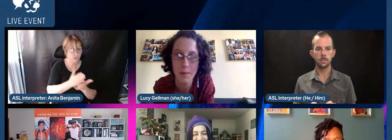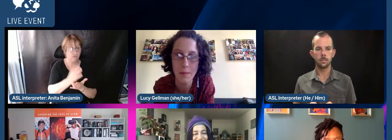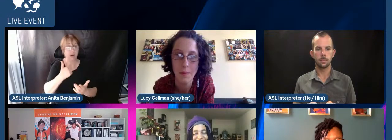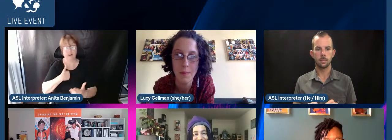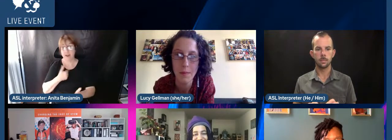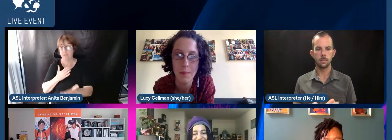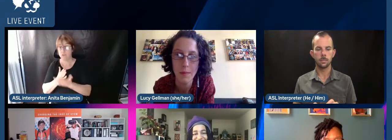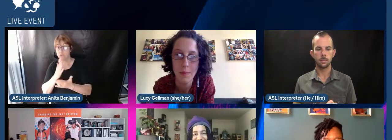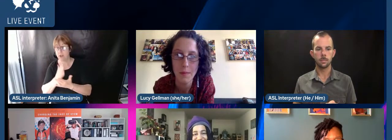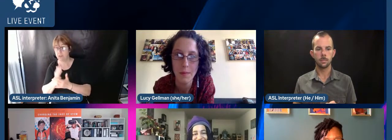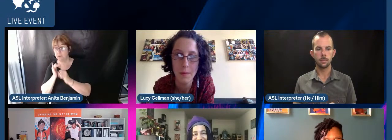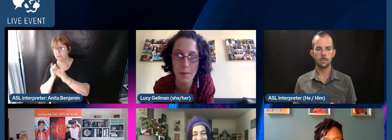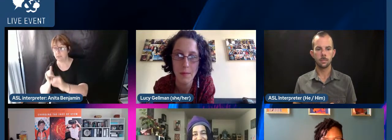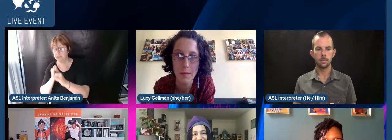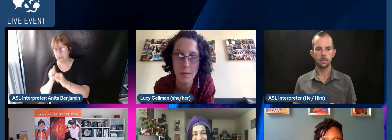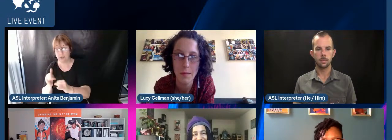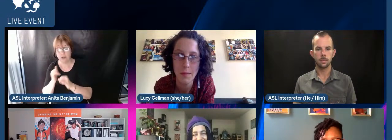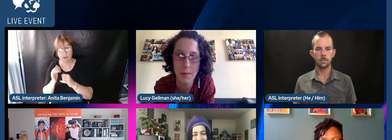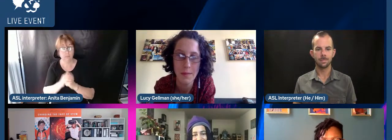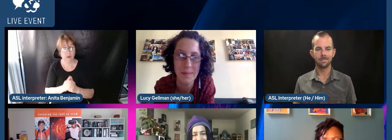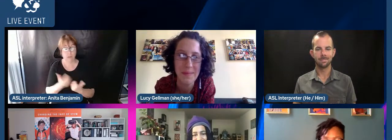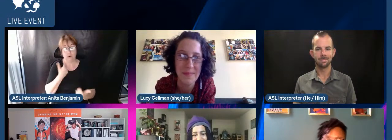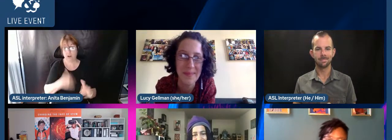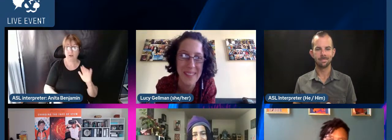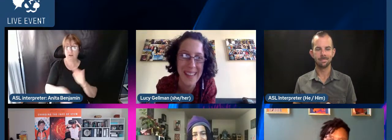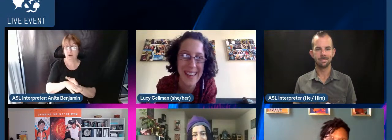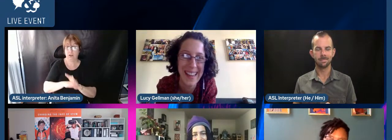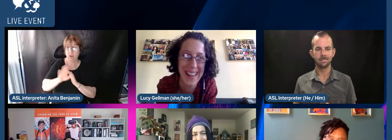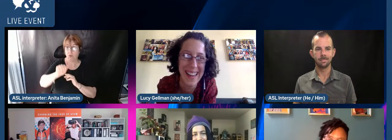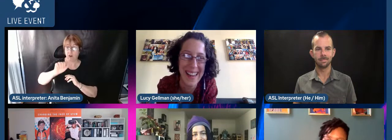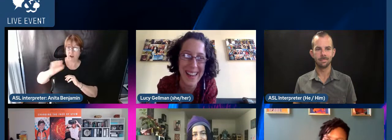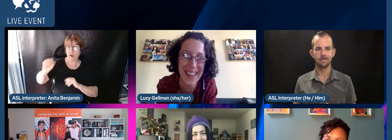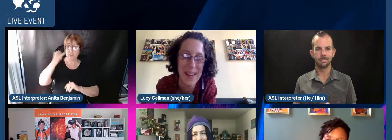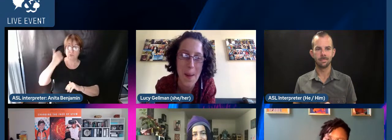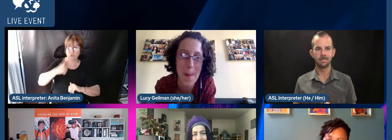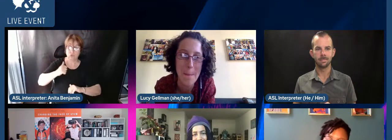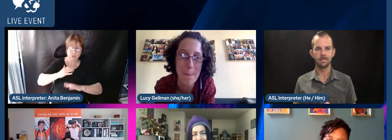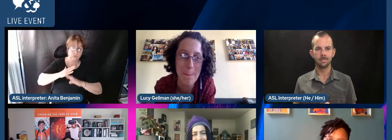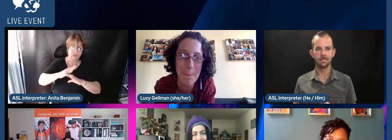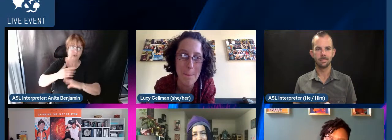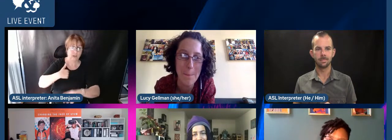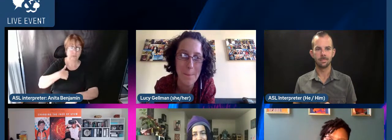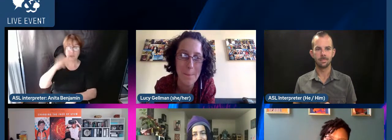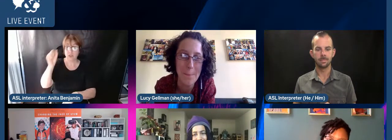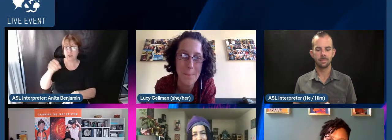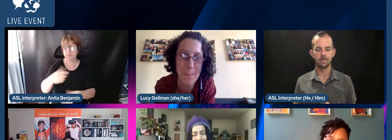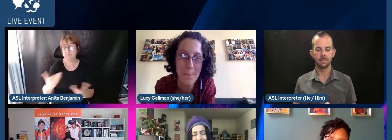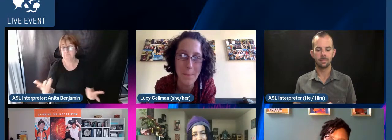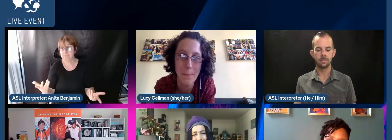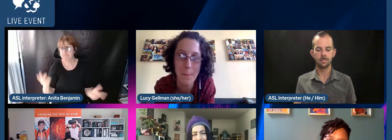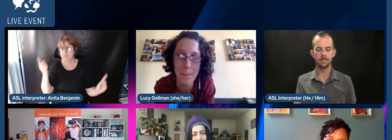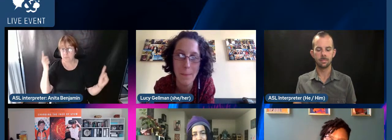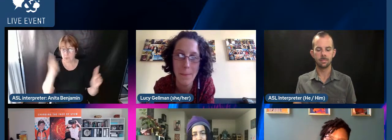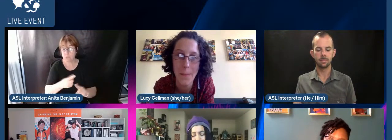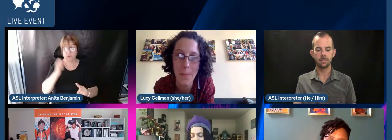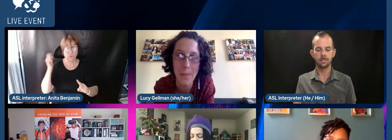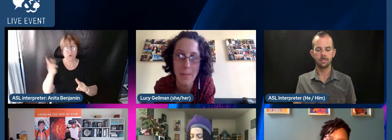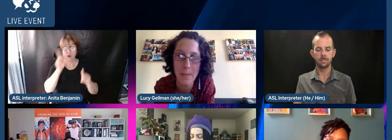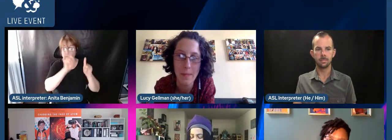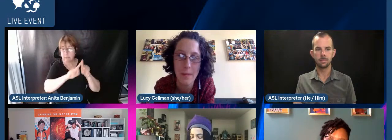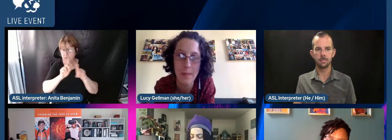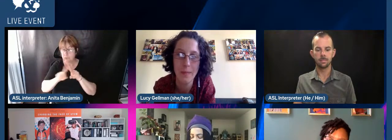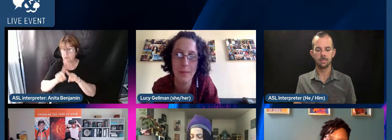to be, because I got the right to kick your ass if you get in my way. But the point being is we're all different. You